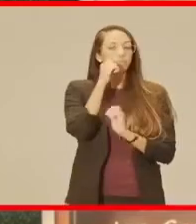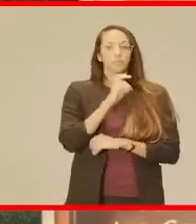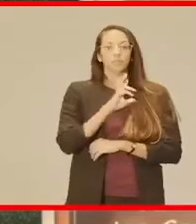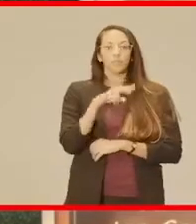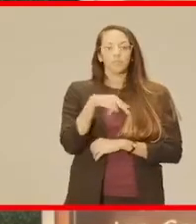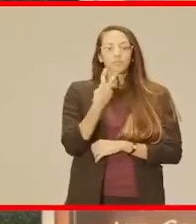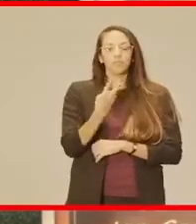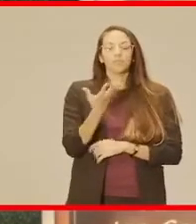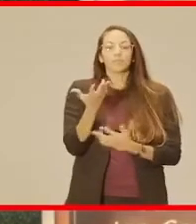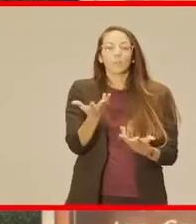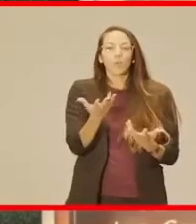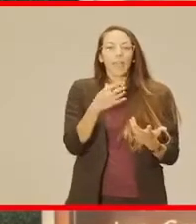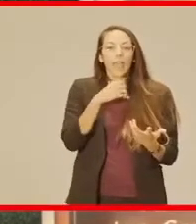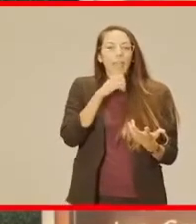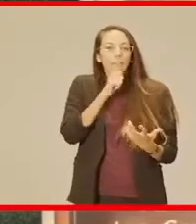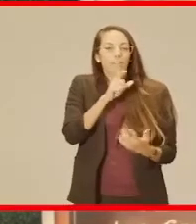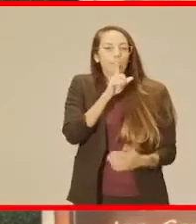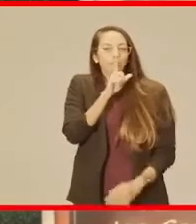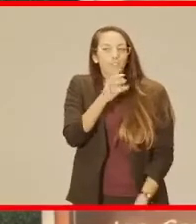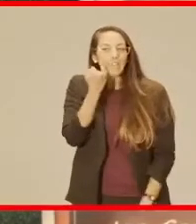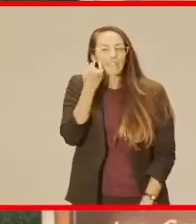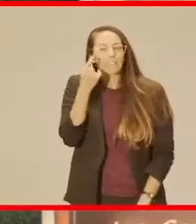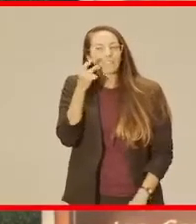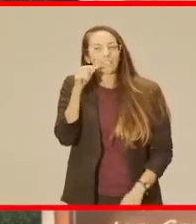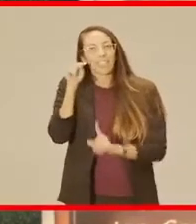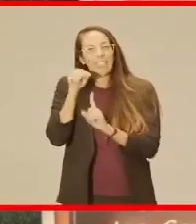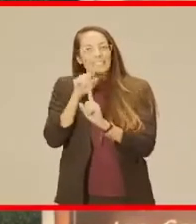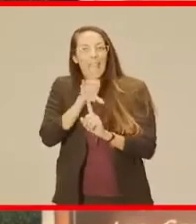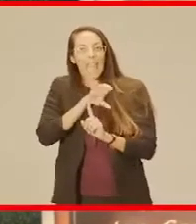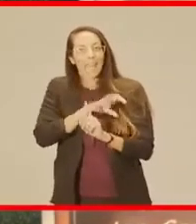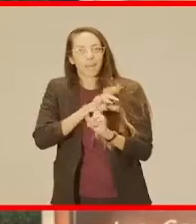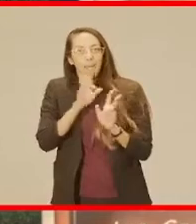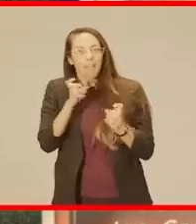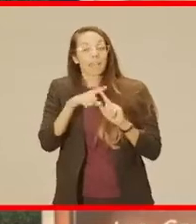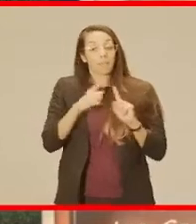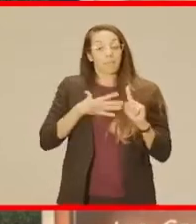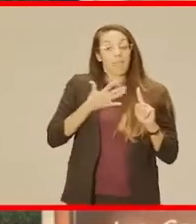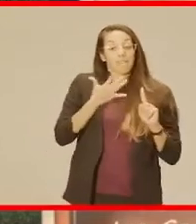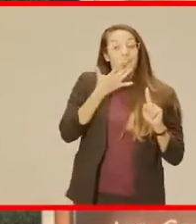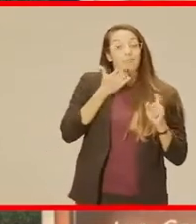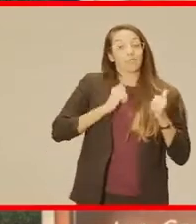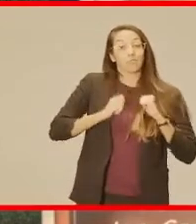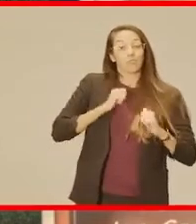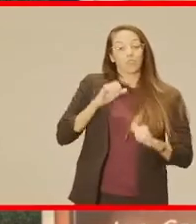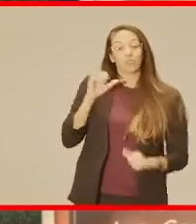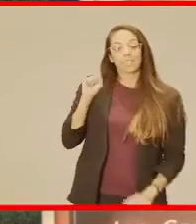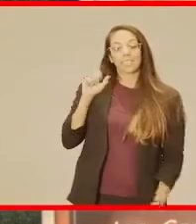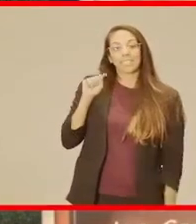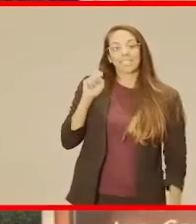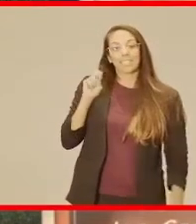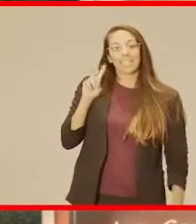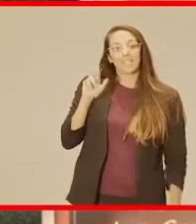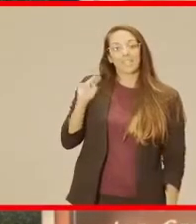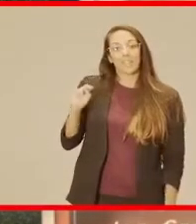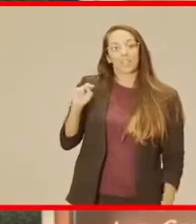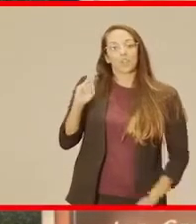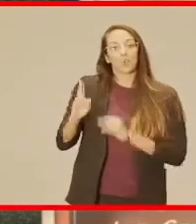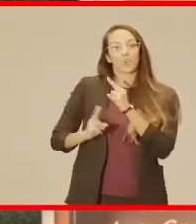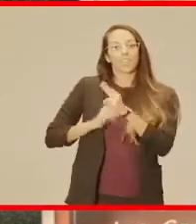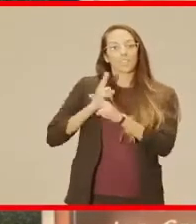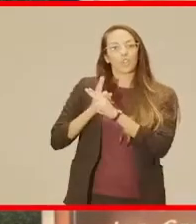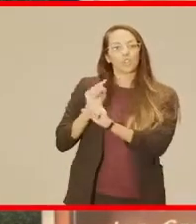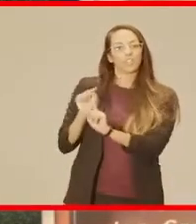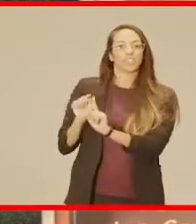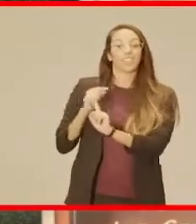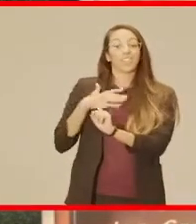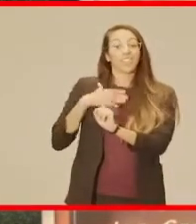So I'm not sure if this counts as an anime, but one of my favorite shows is Steven Universe. And what I like about the show